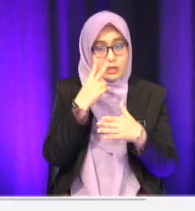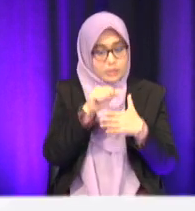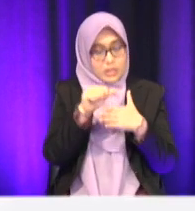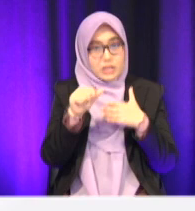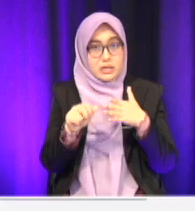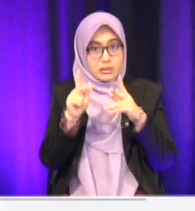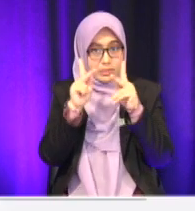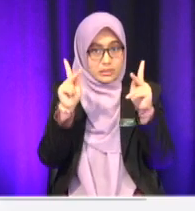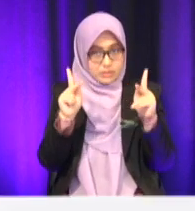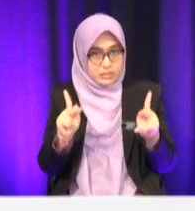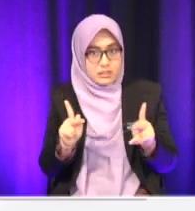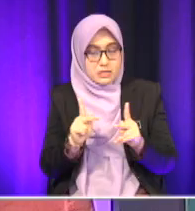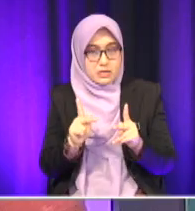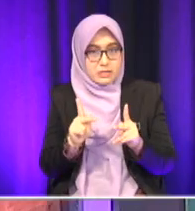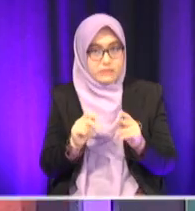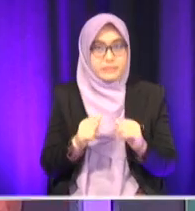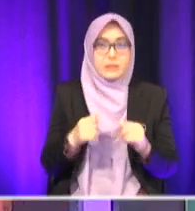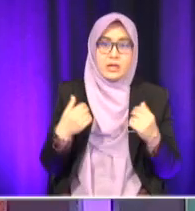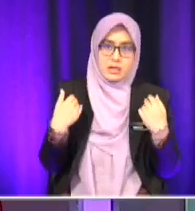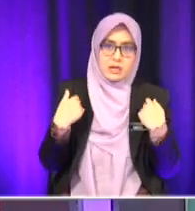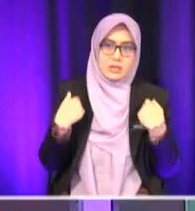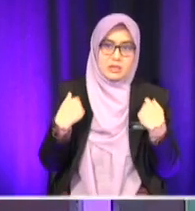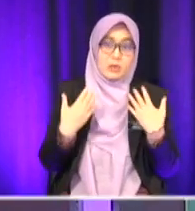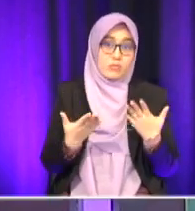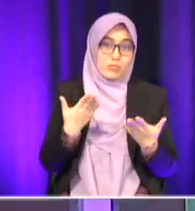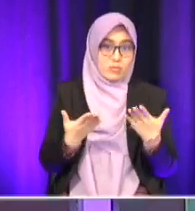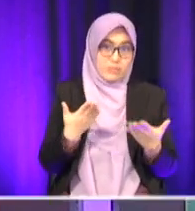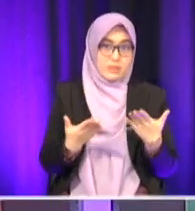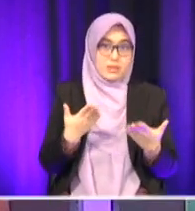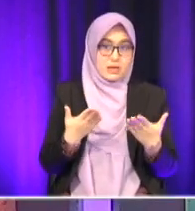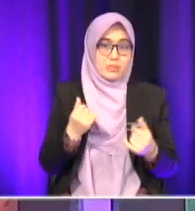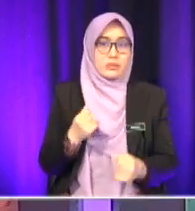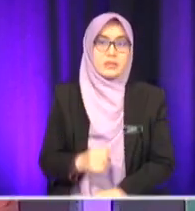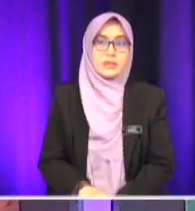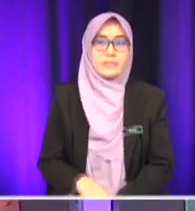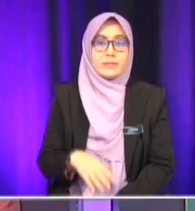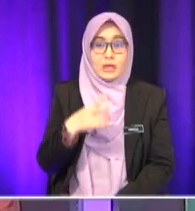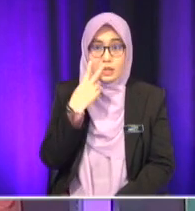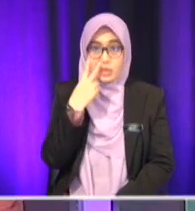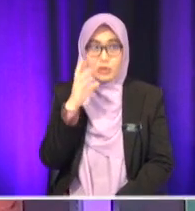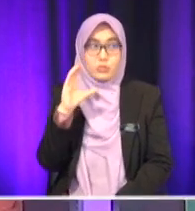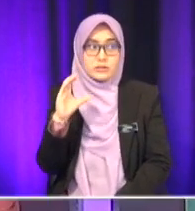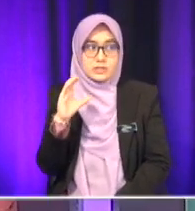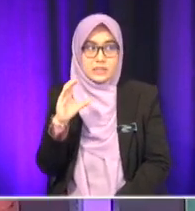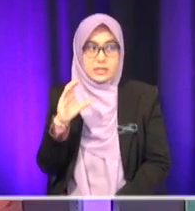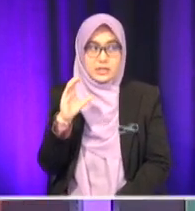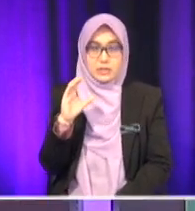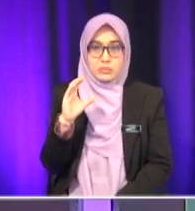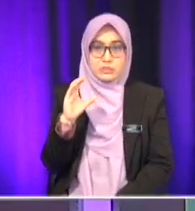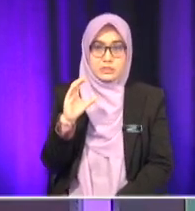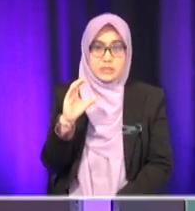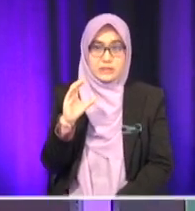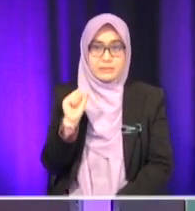maybe, maybe. Okay, next, the family reused the coal to save money. Is it